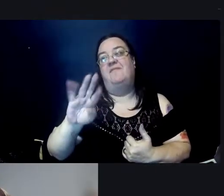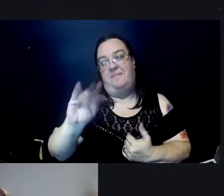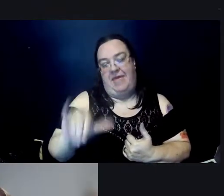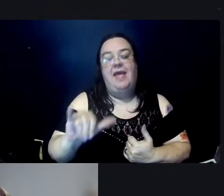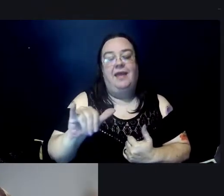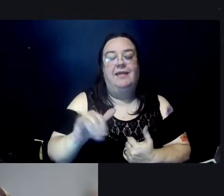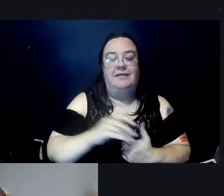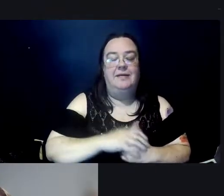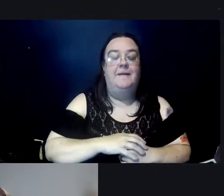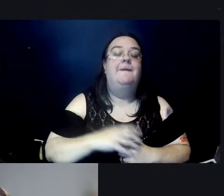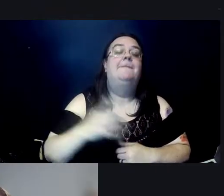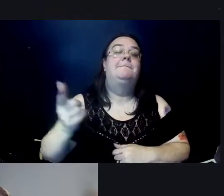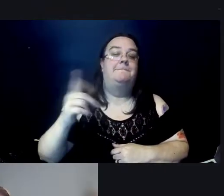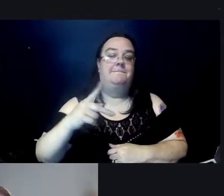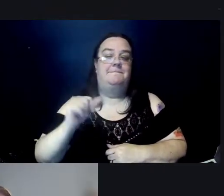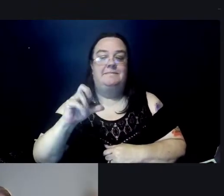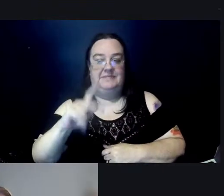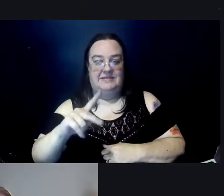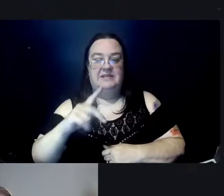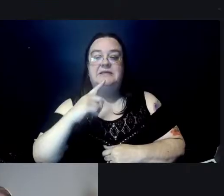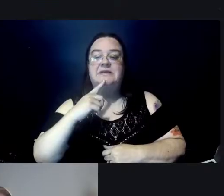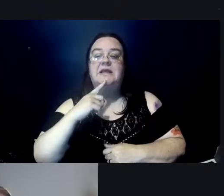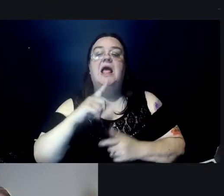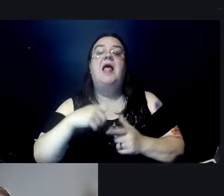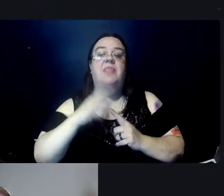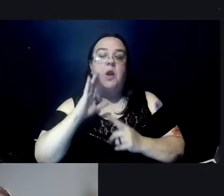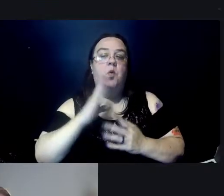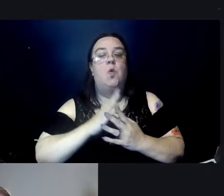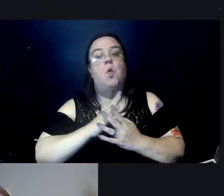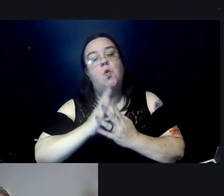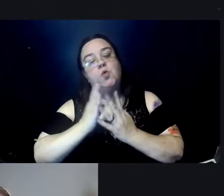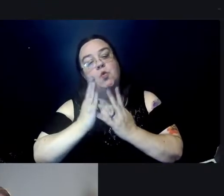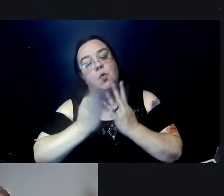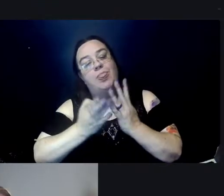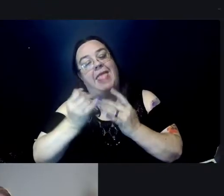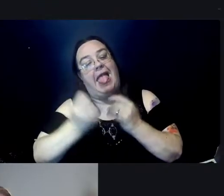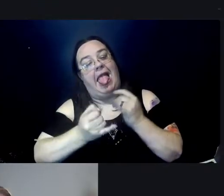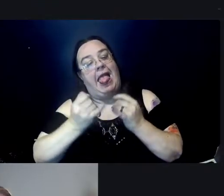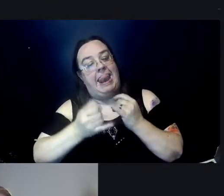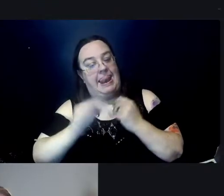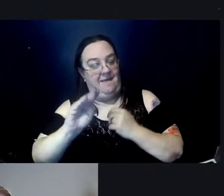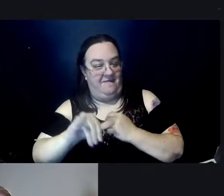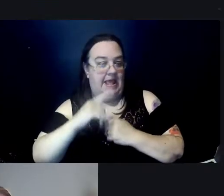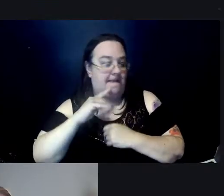Okay, it will go into the end of May, May 29th.